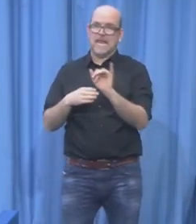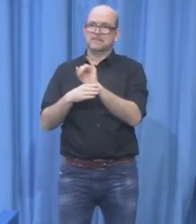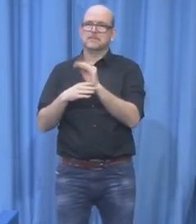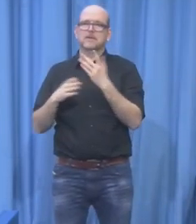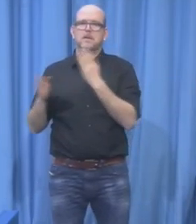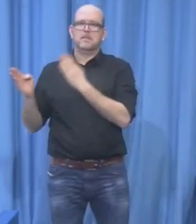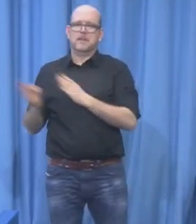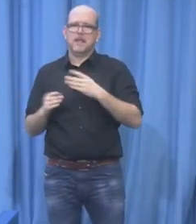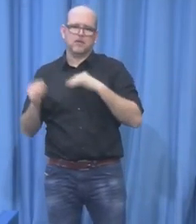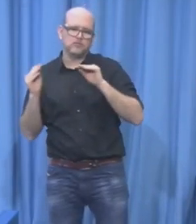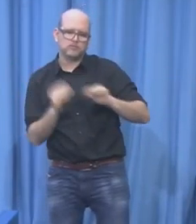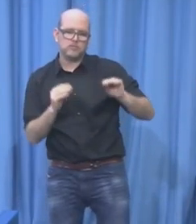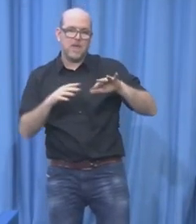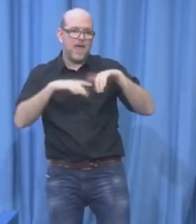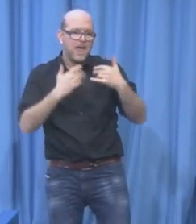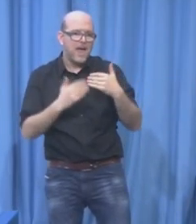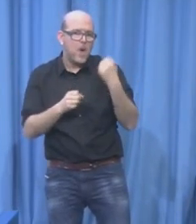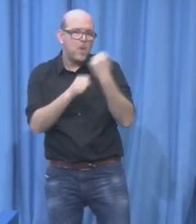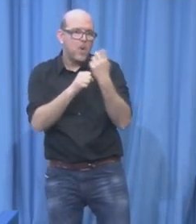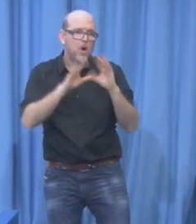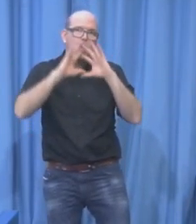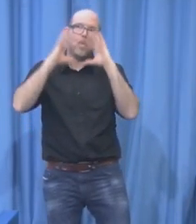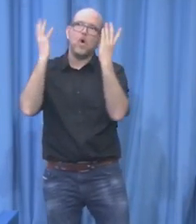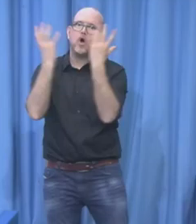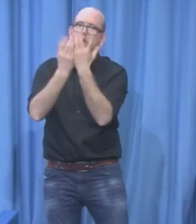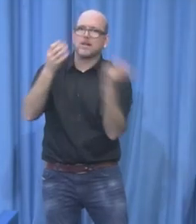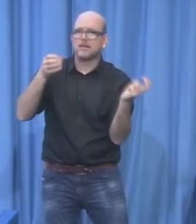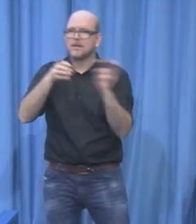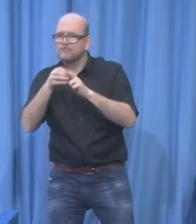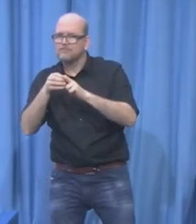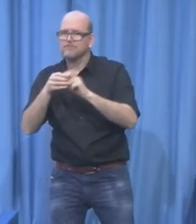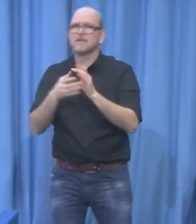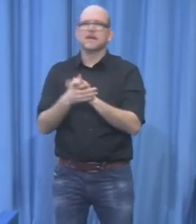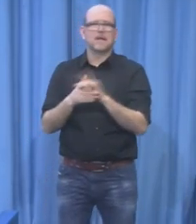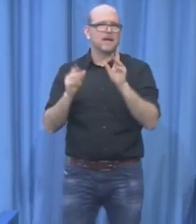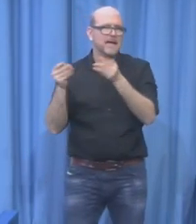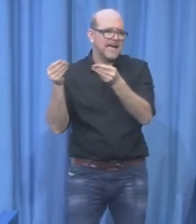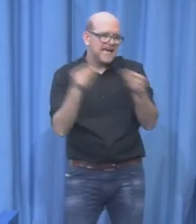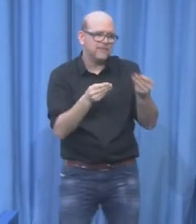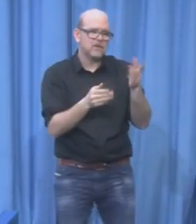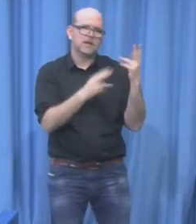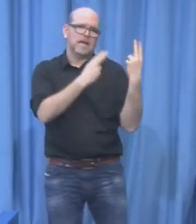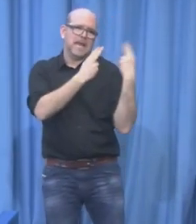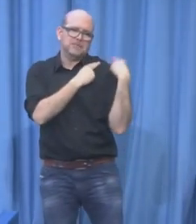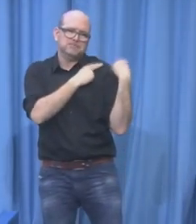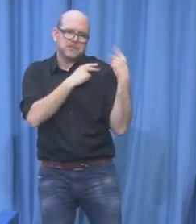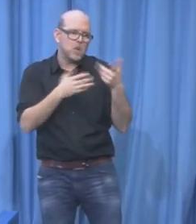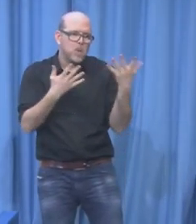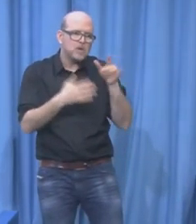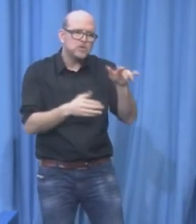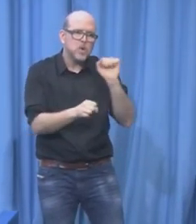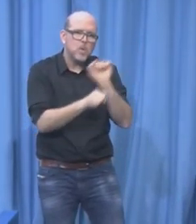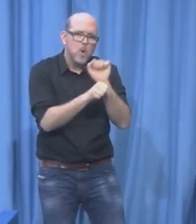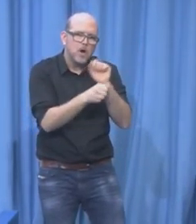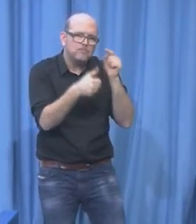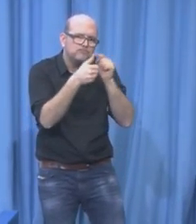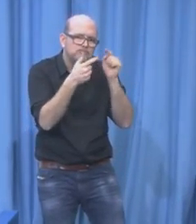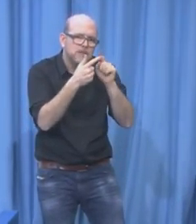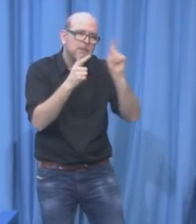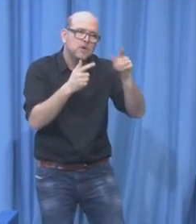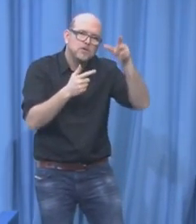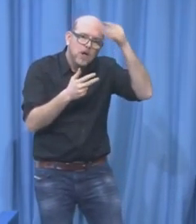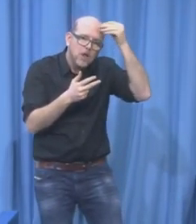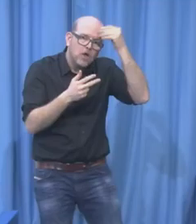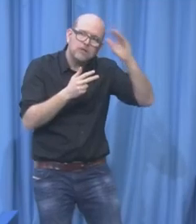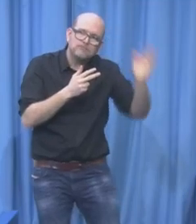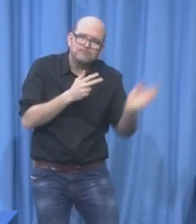up on their own two feet. The first thing that people learn when they go to Project Search, for all of them, is that